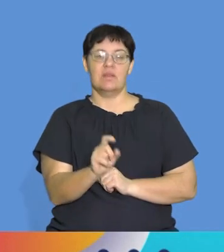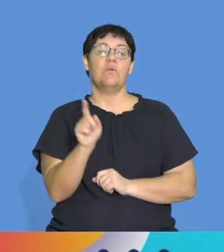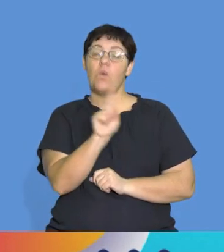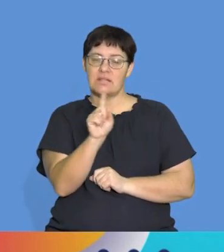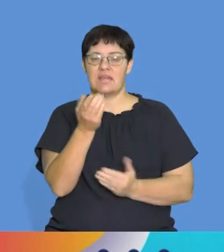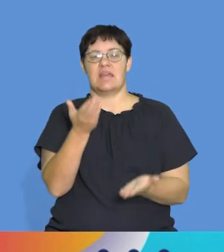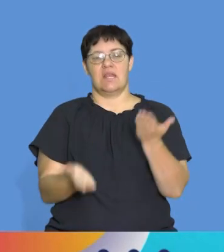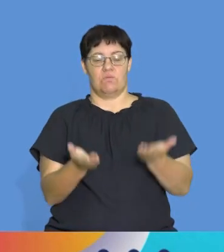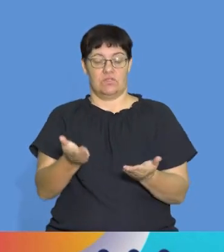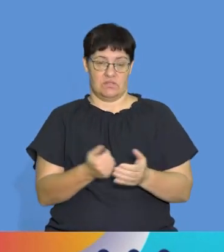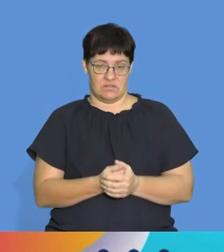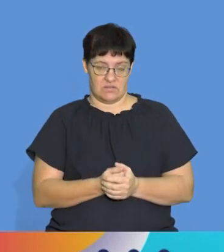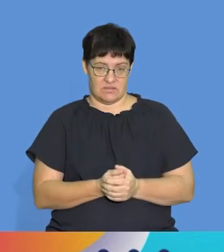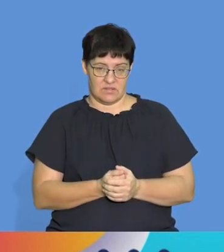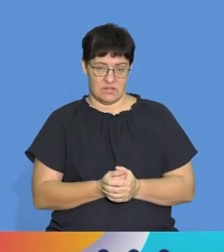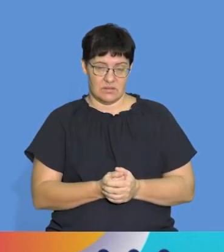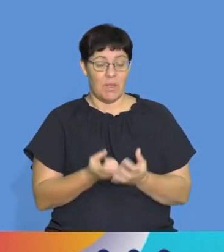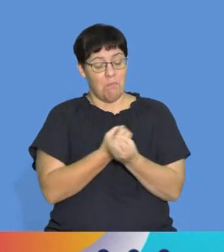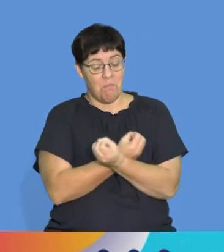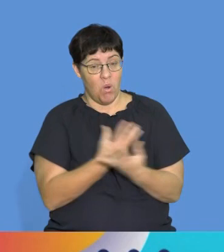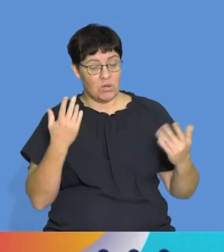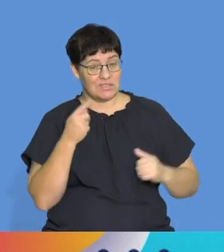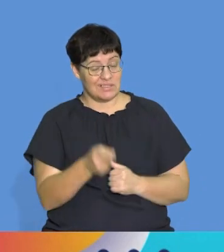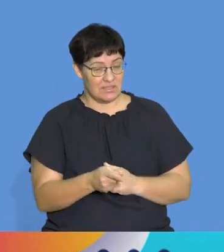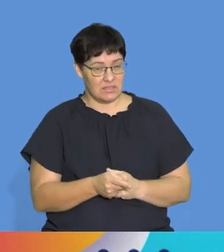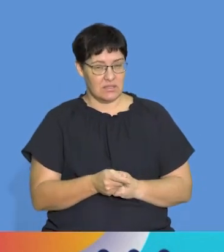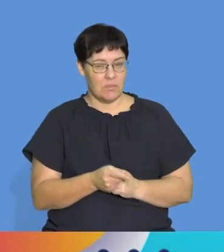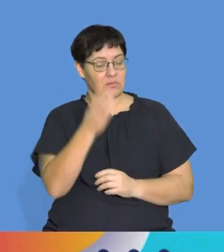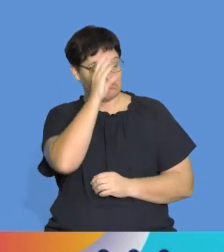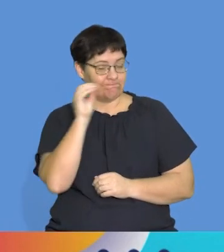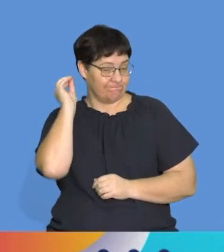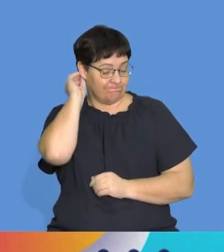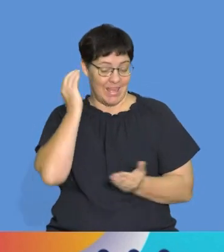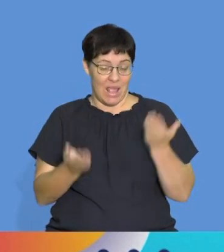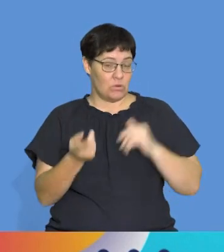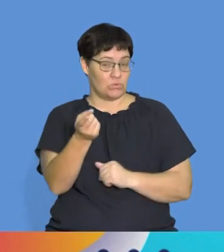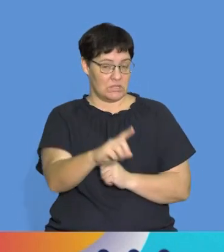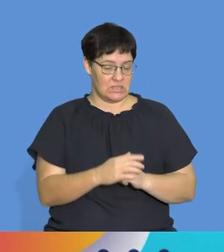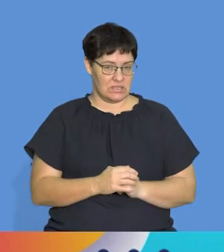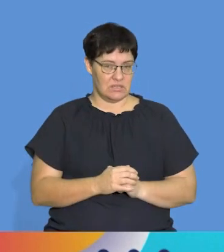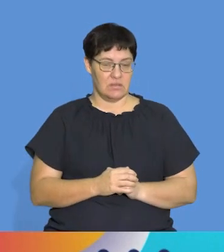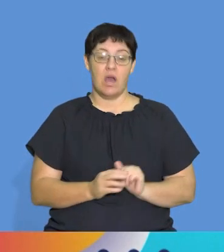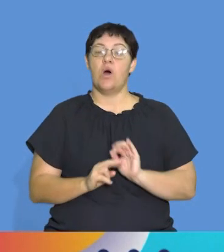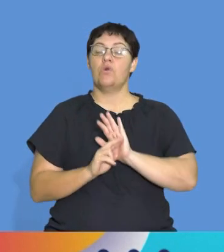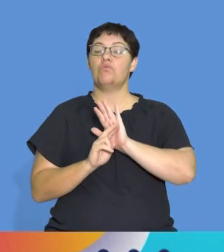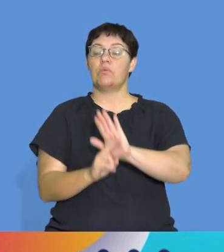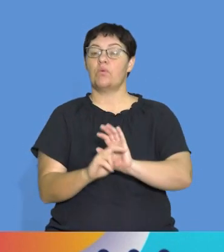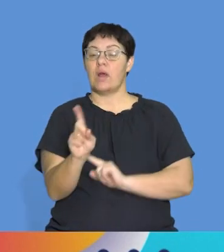an equation. And most of the time, what you need to know about an equation is it represents